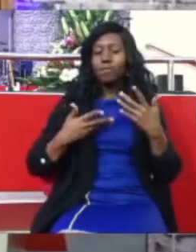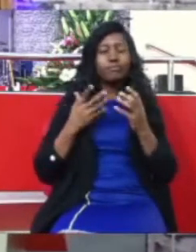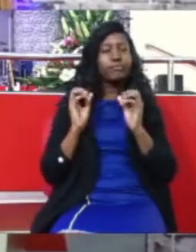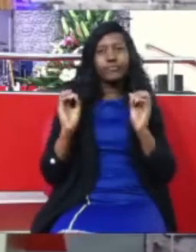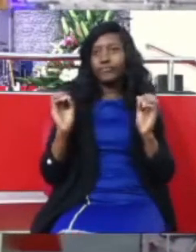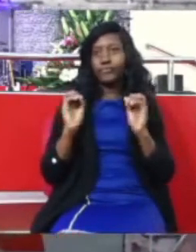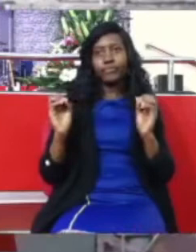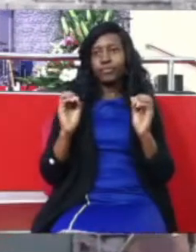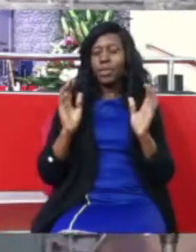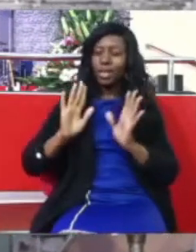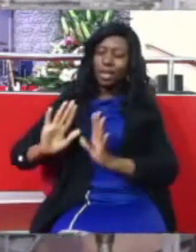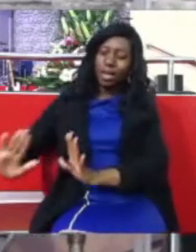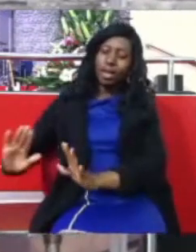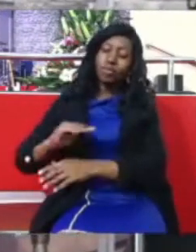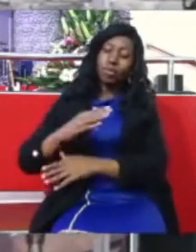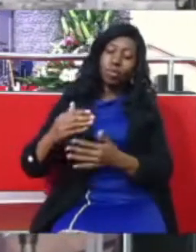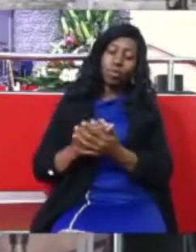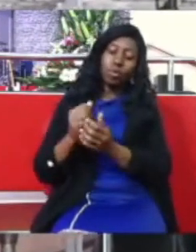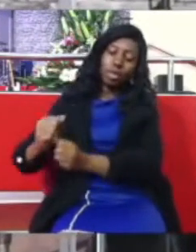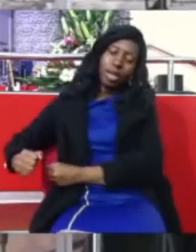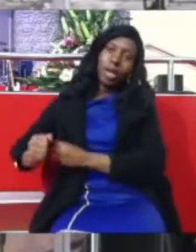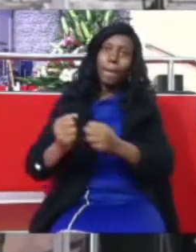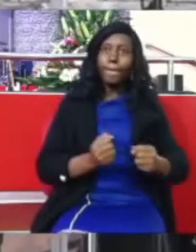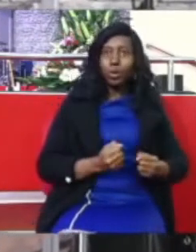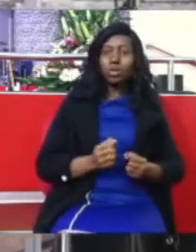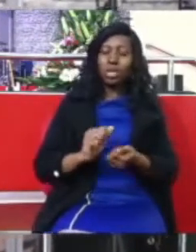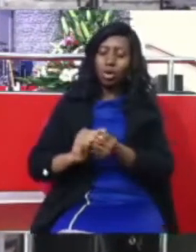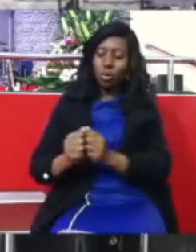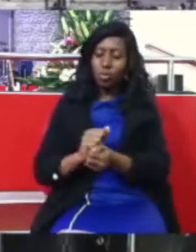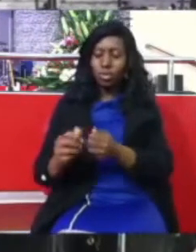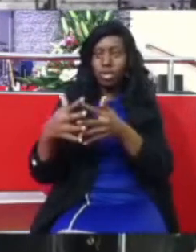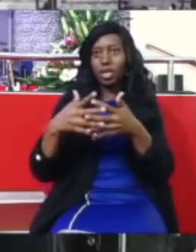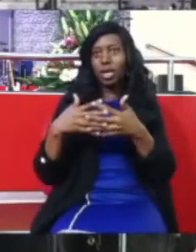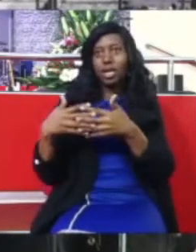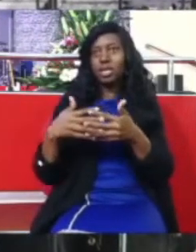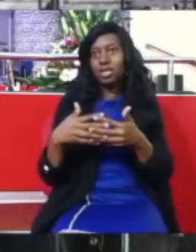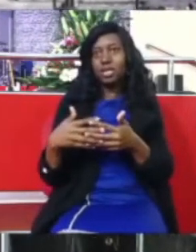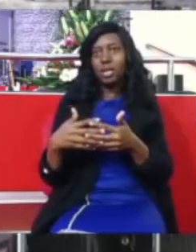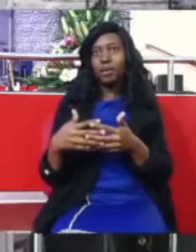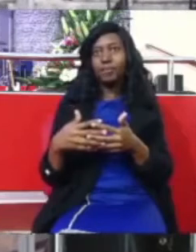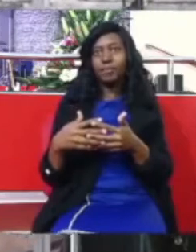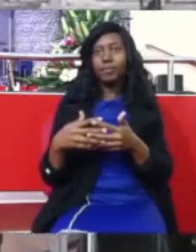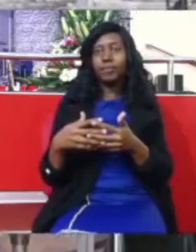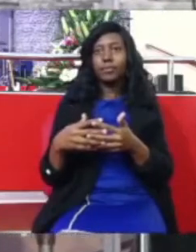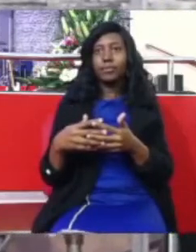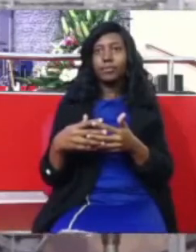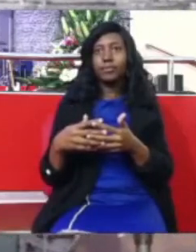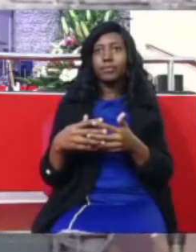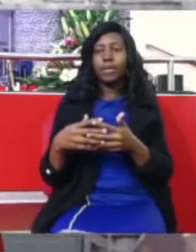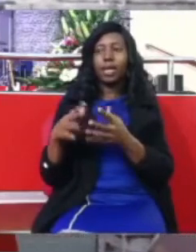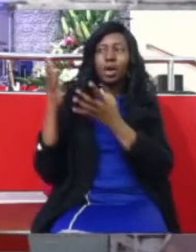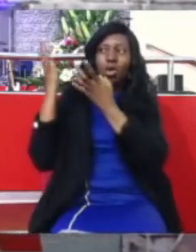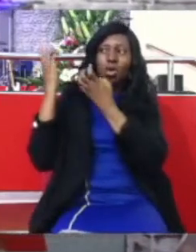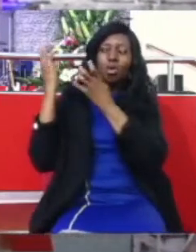all set aside their boats and they are washing their nets. And I can imagine, as they were washing their nets, they must have given up in their